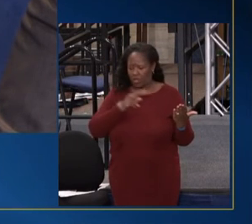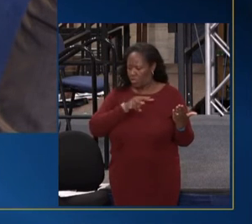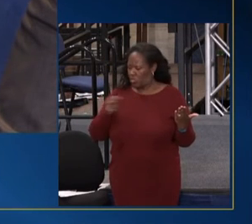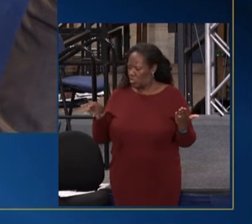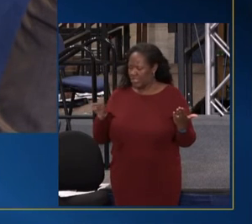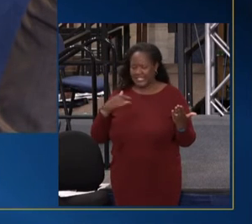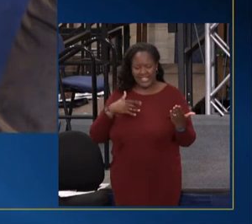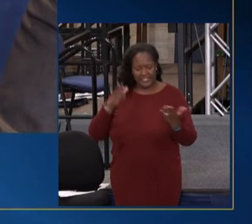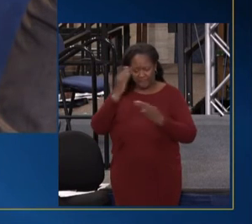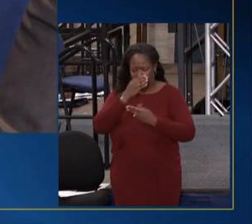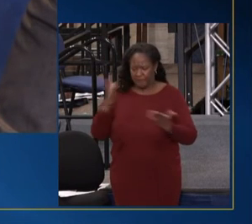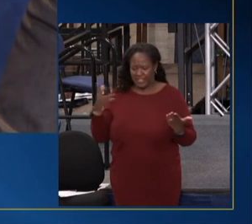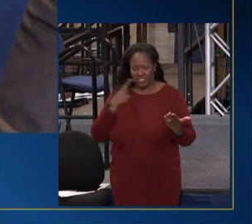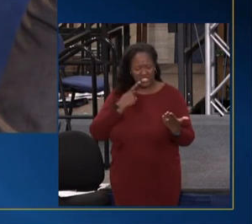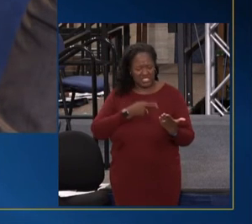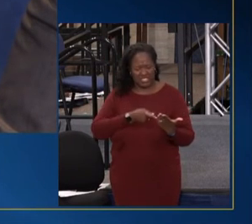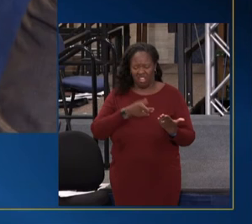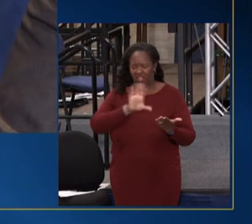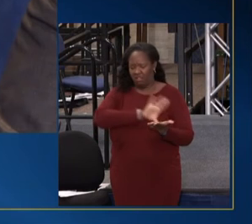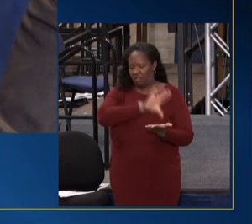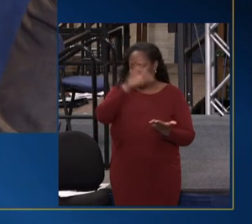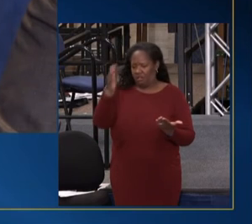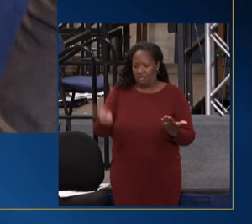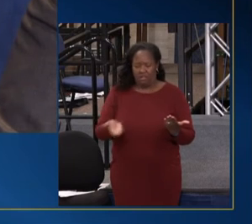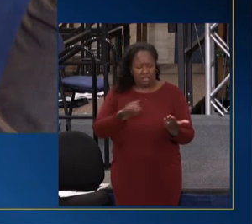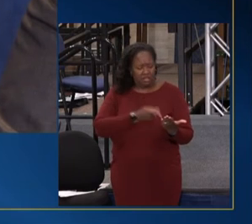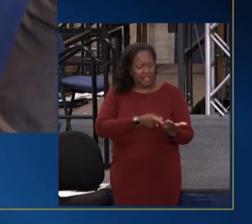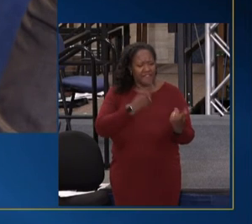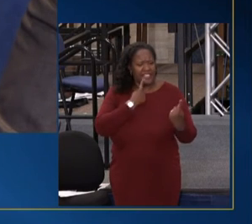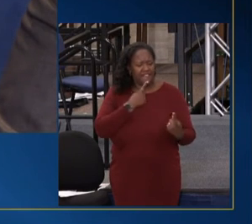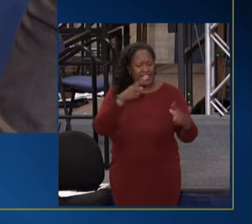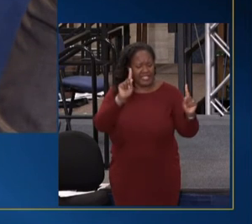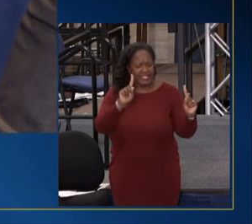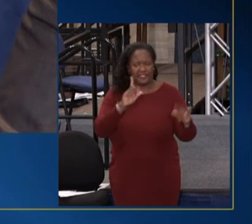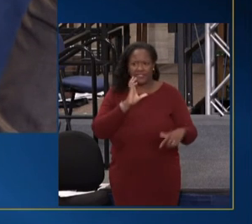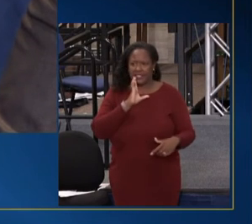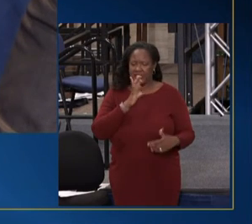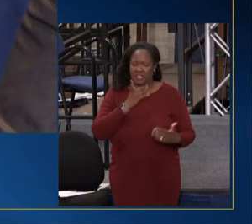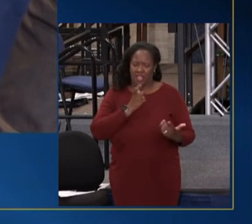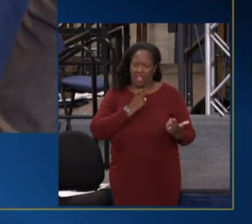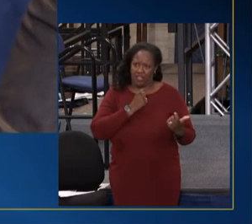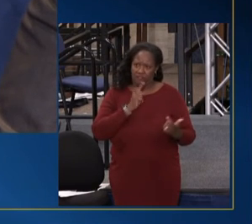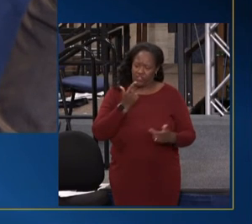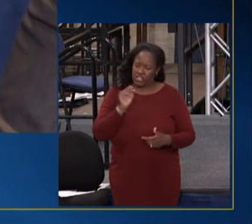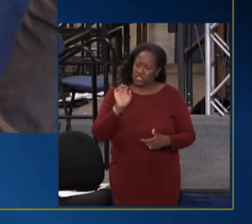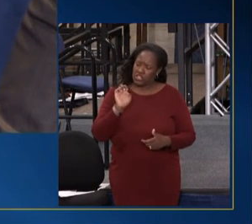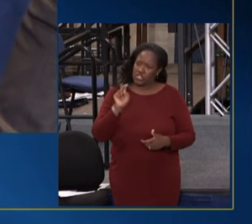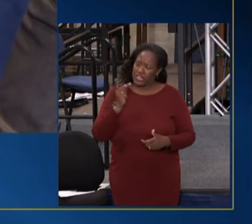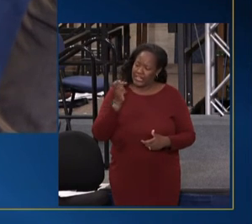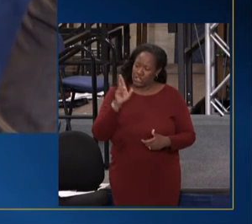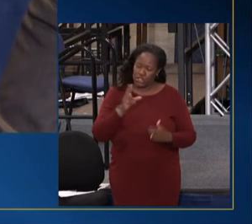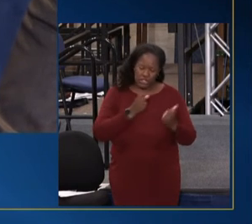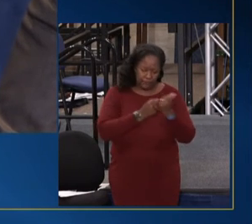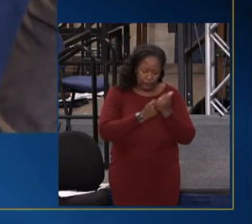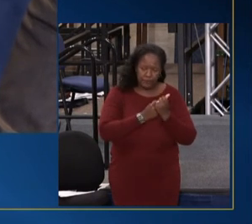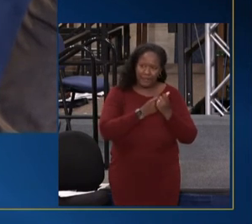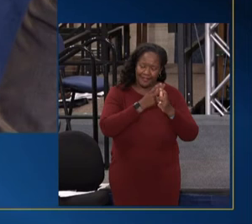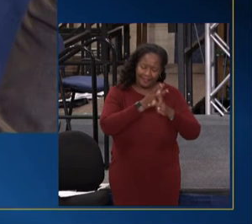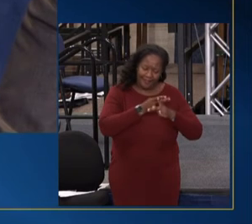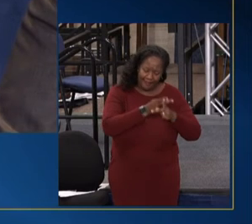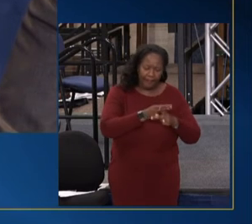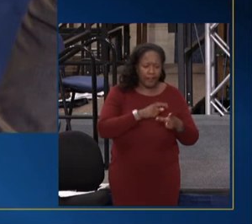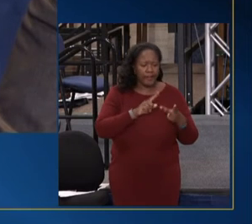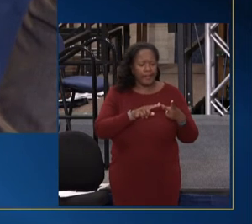saw an overwhelming body of evidence about the effectiveness of gender-affirming care, about years of medical research, about